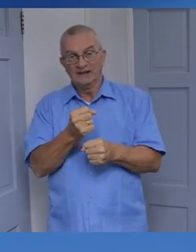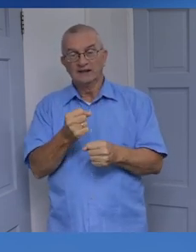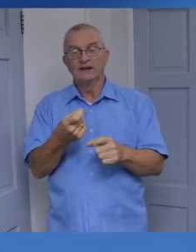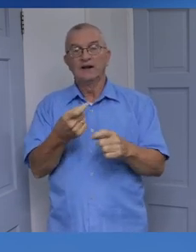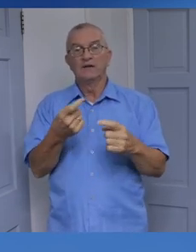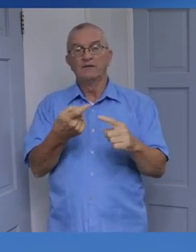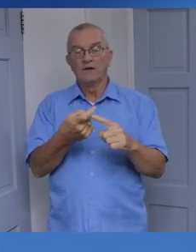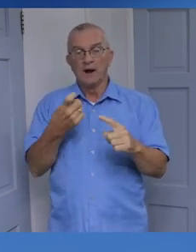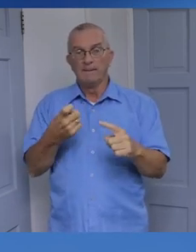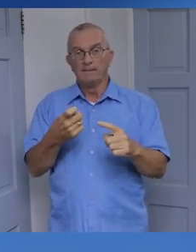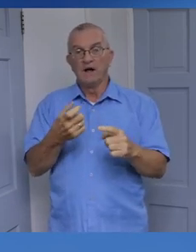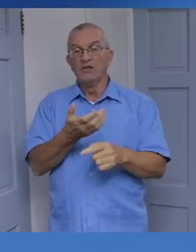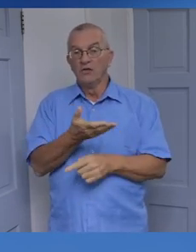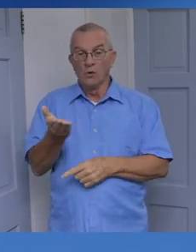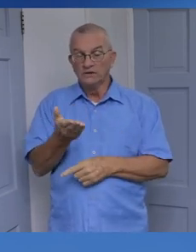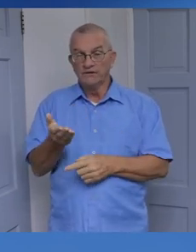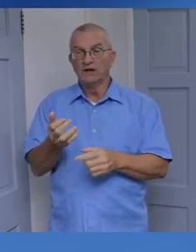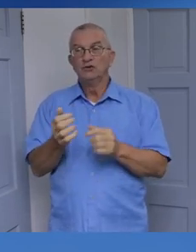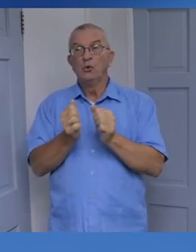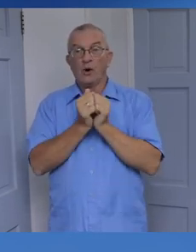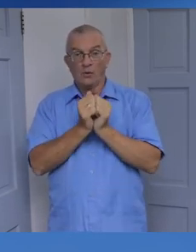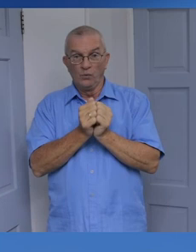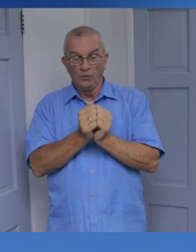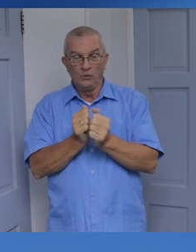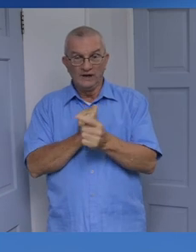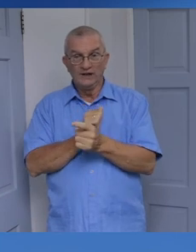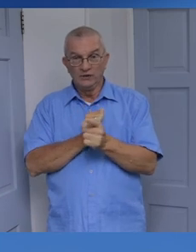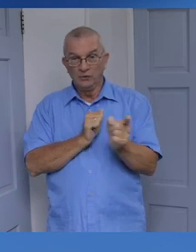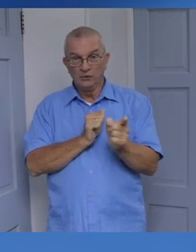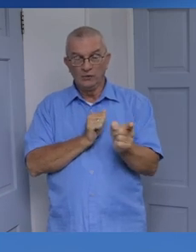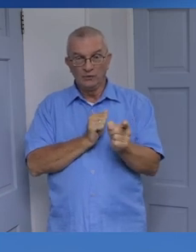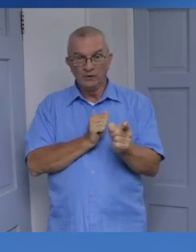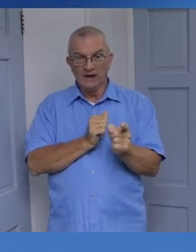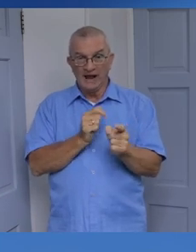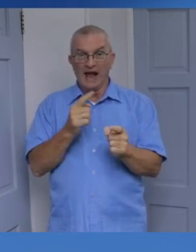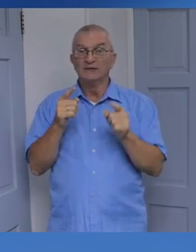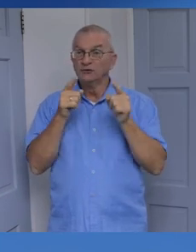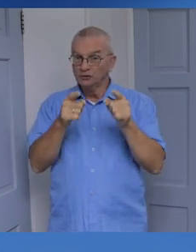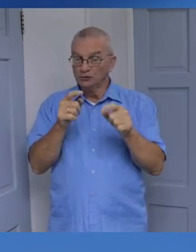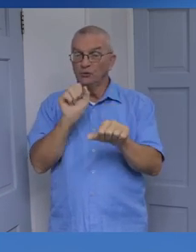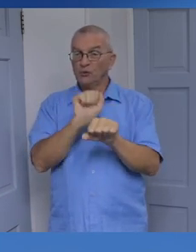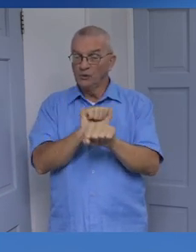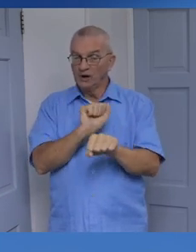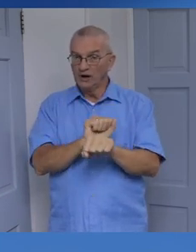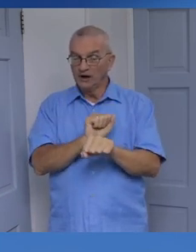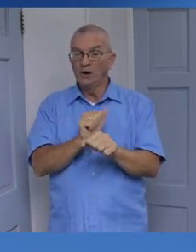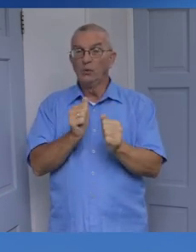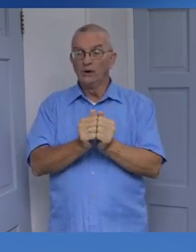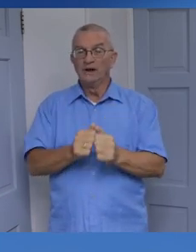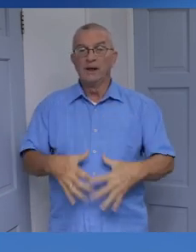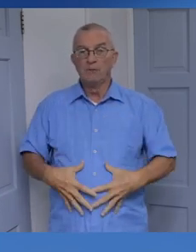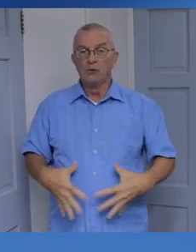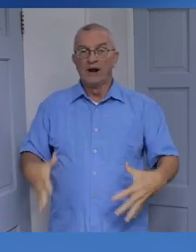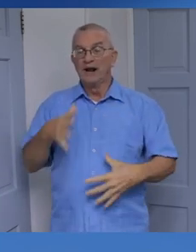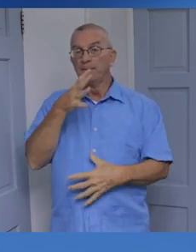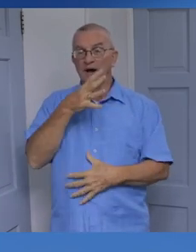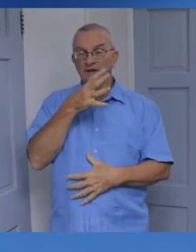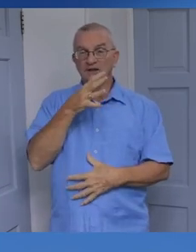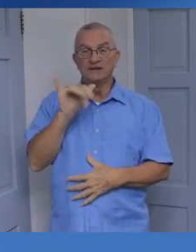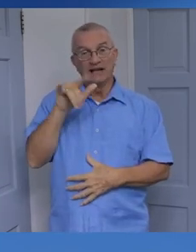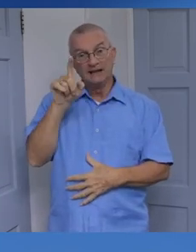firmly with you, even as you work with those pregnant mothers that may be affected